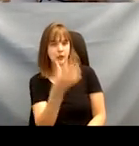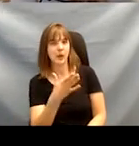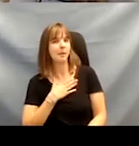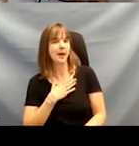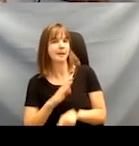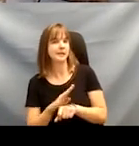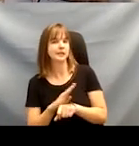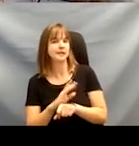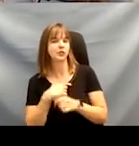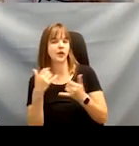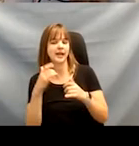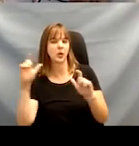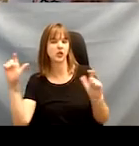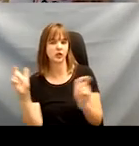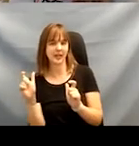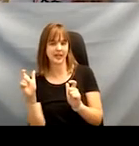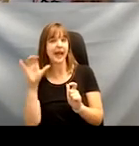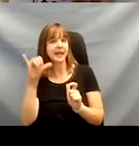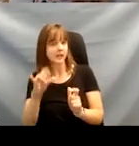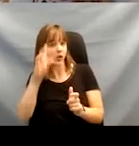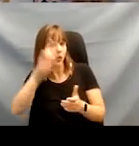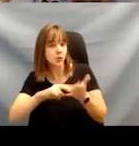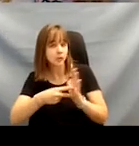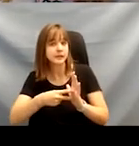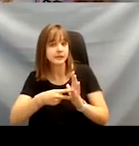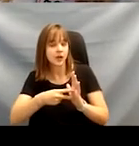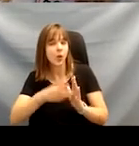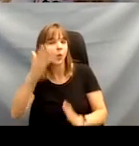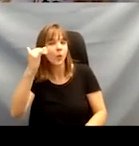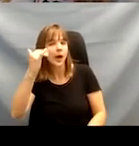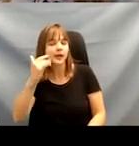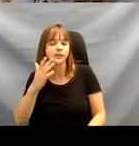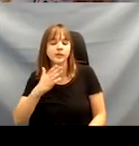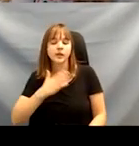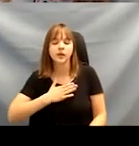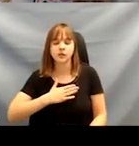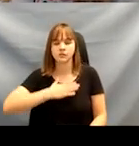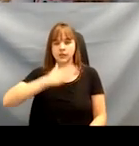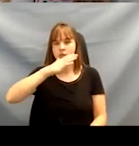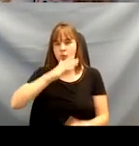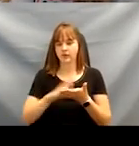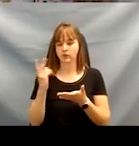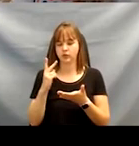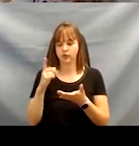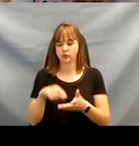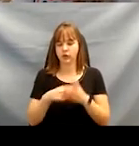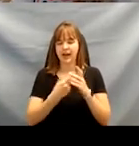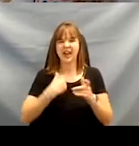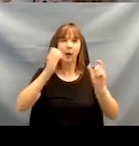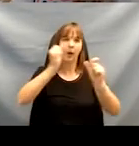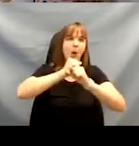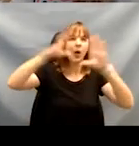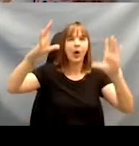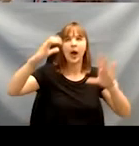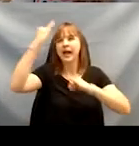bit this year intentionally. Because we, when we started, had a lot of vision and a lot of